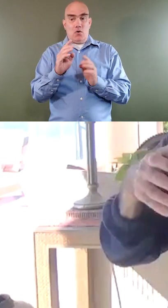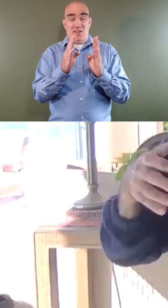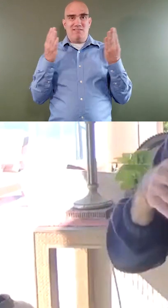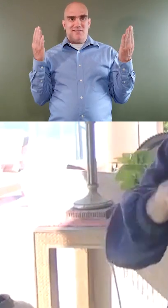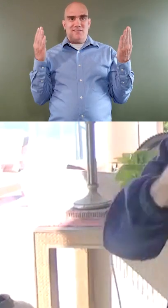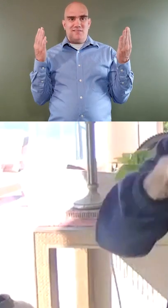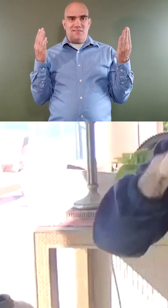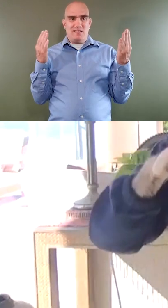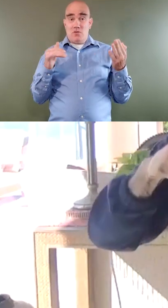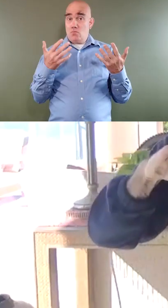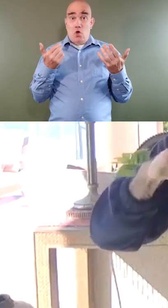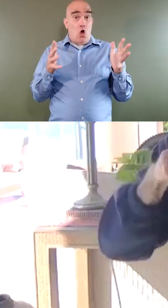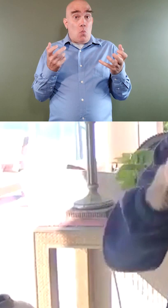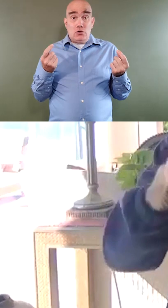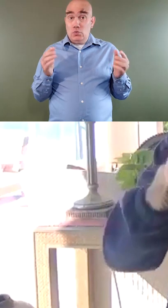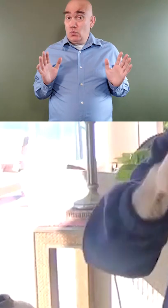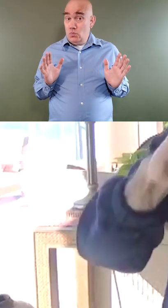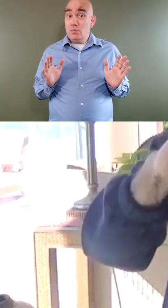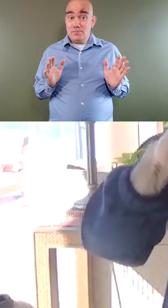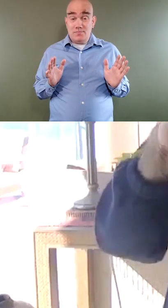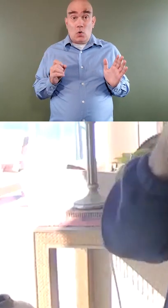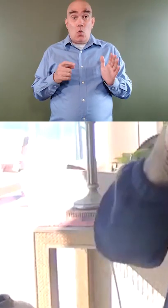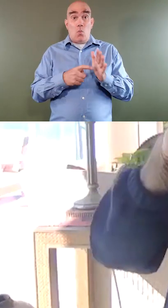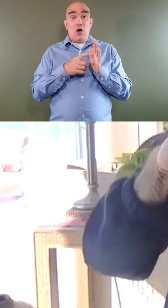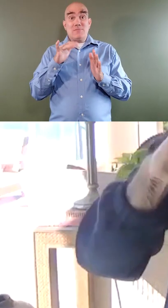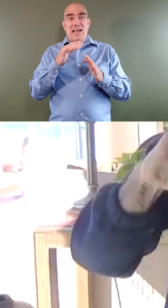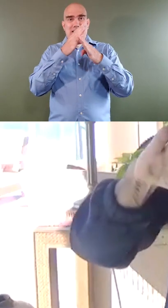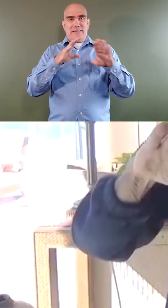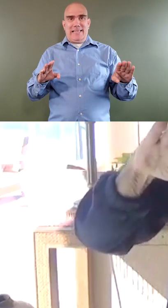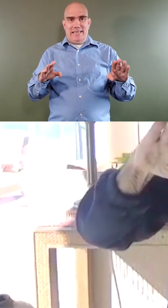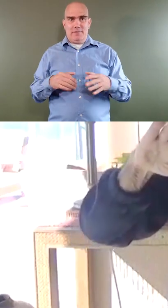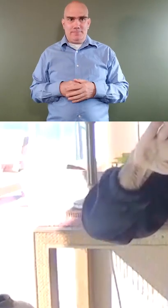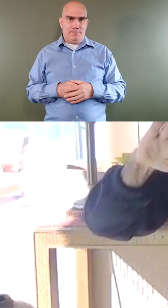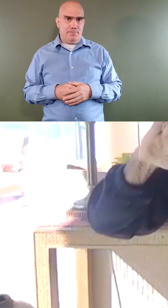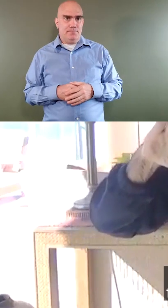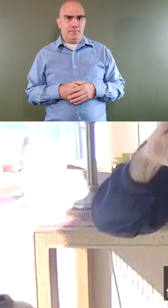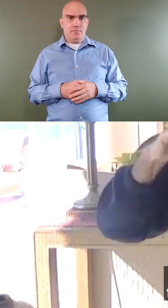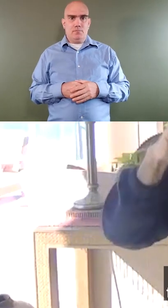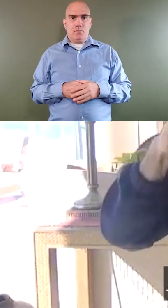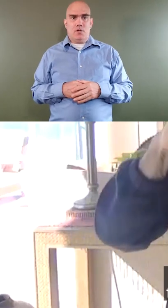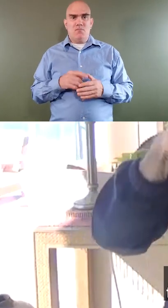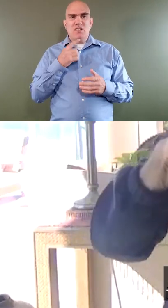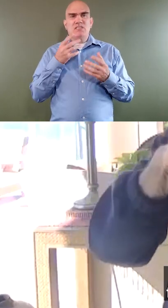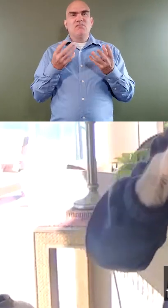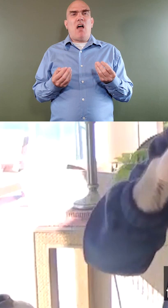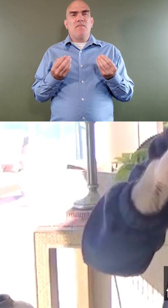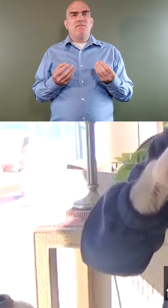target, which is all you want to do. So it requires, by splitting, it's a